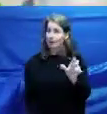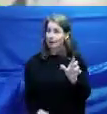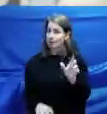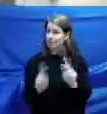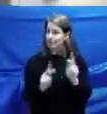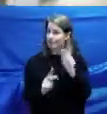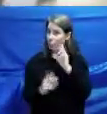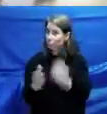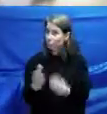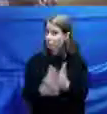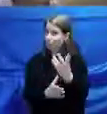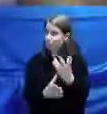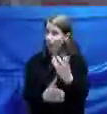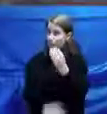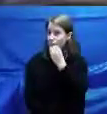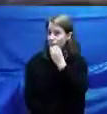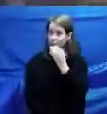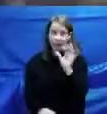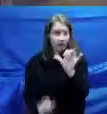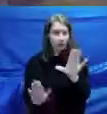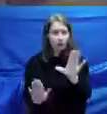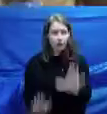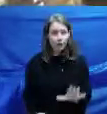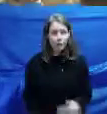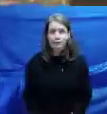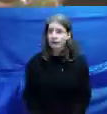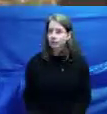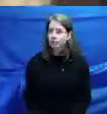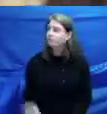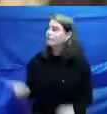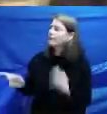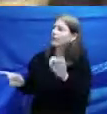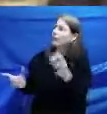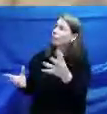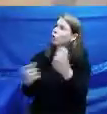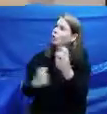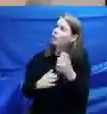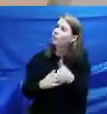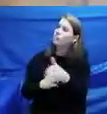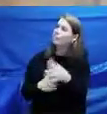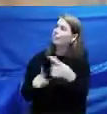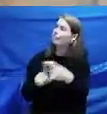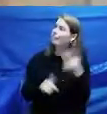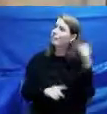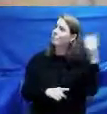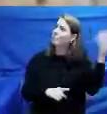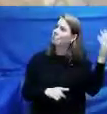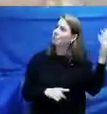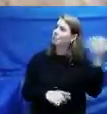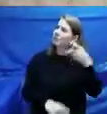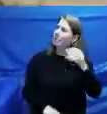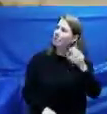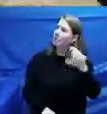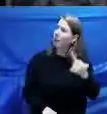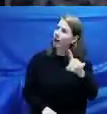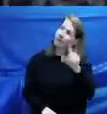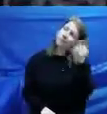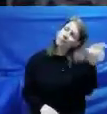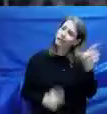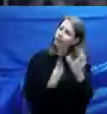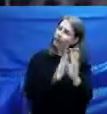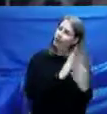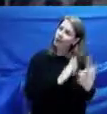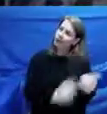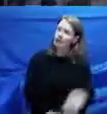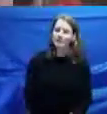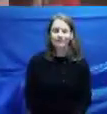great. If you want some of the tilapia that we raise, get a little flag and come over here. What that culture says to